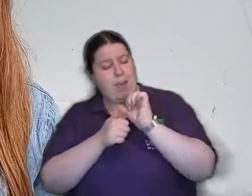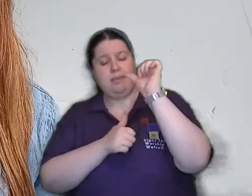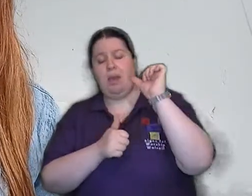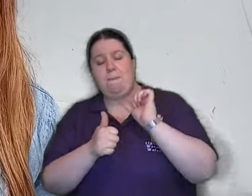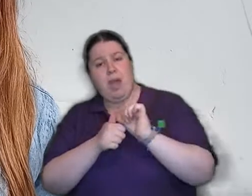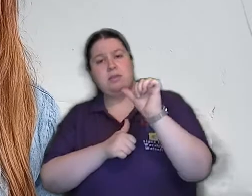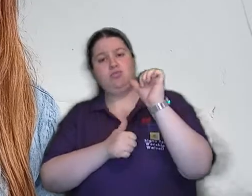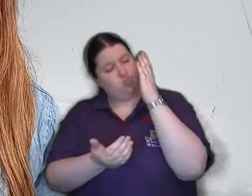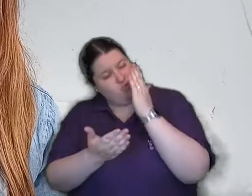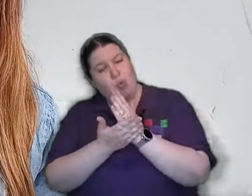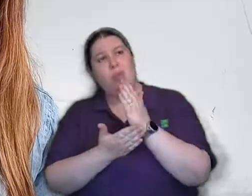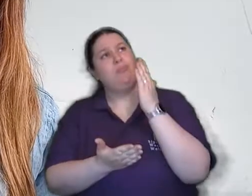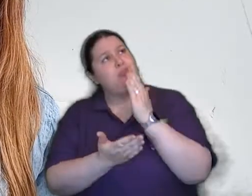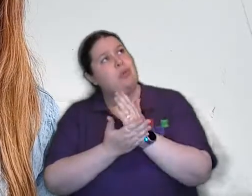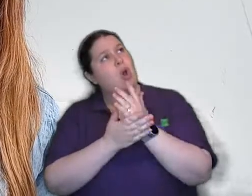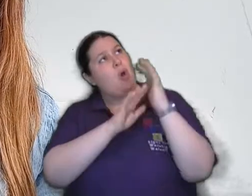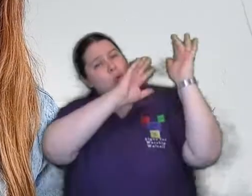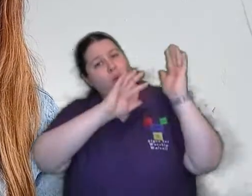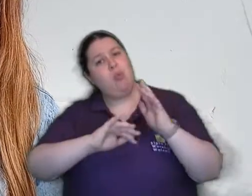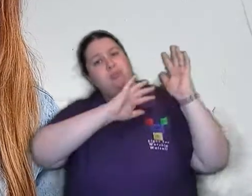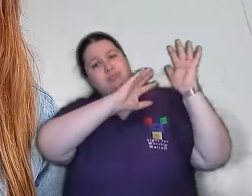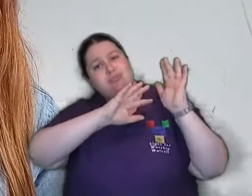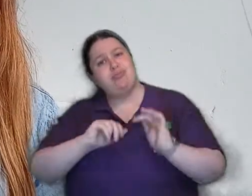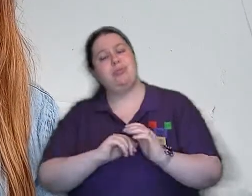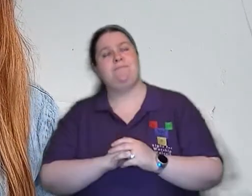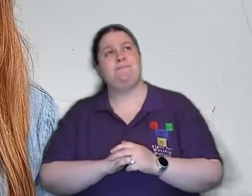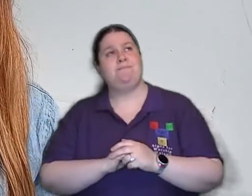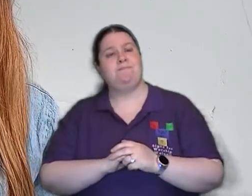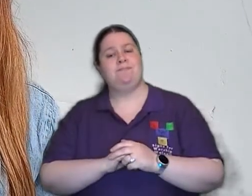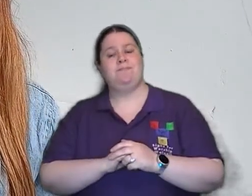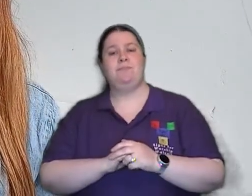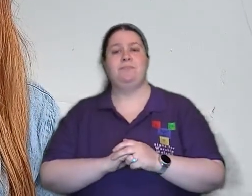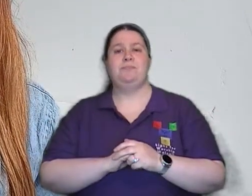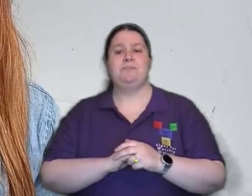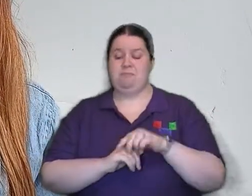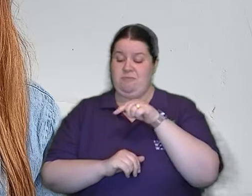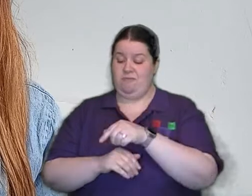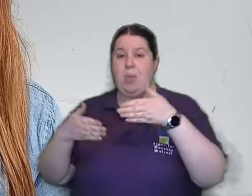grew daily better, truth upon truth, glory upon glory.